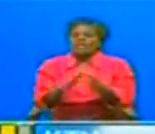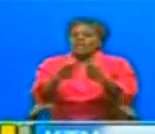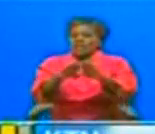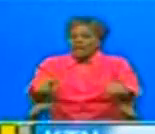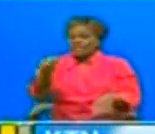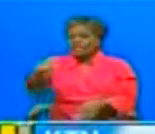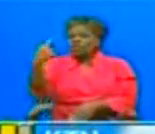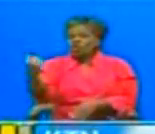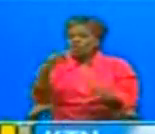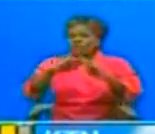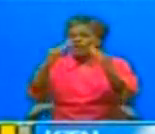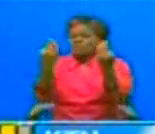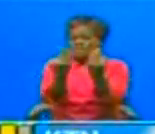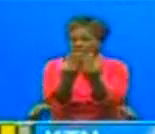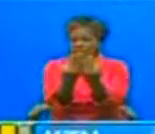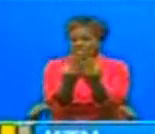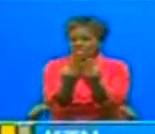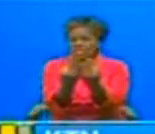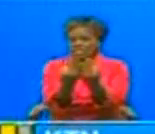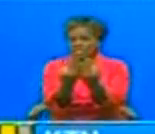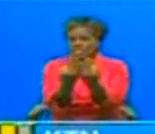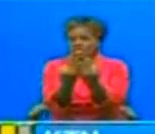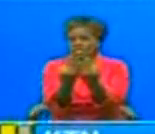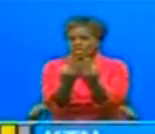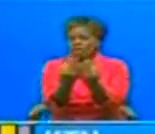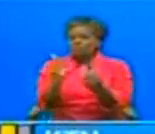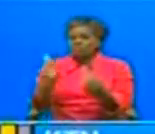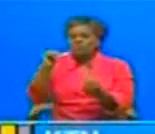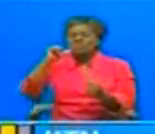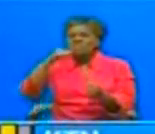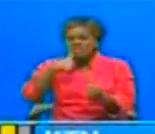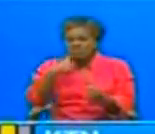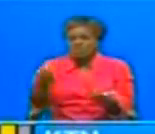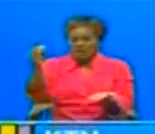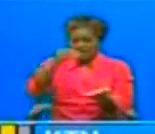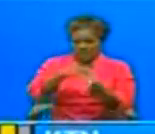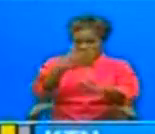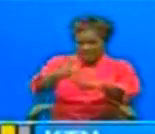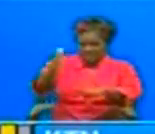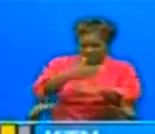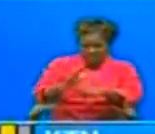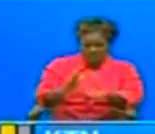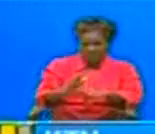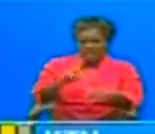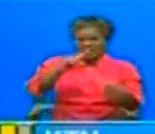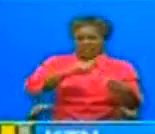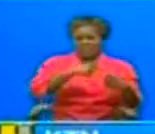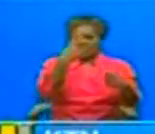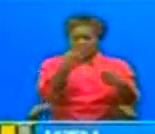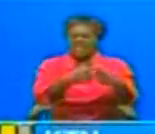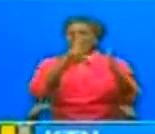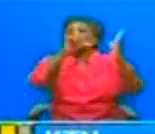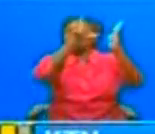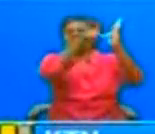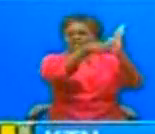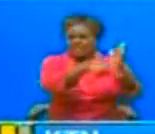land belonging to the family had been renewed in terms of lease, then much later